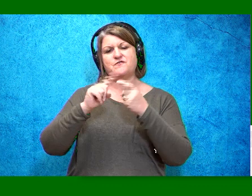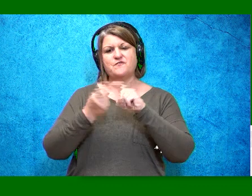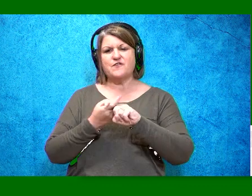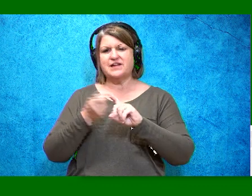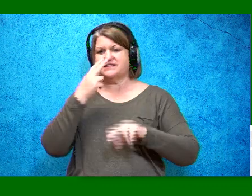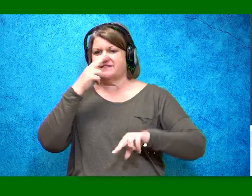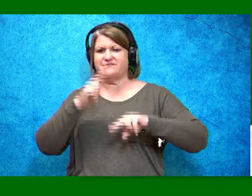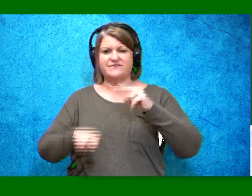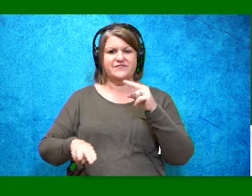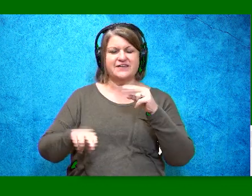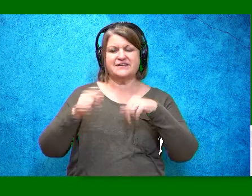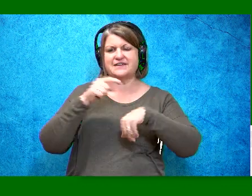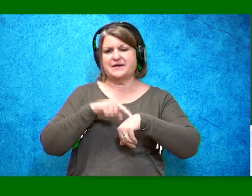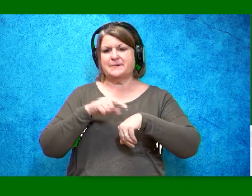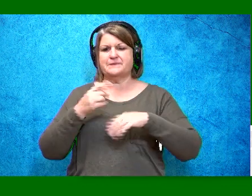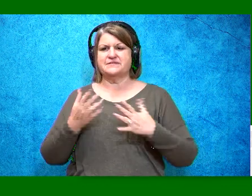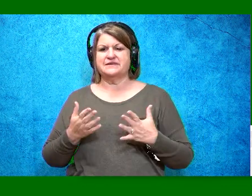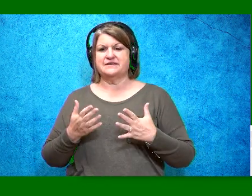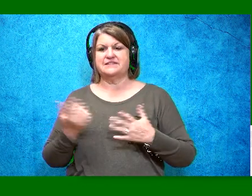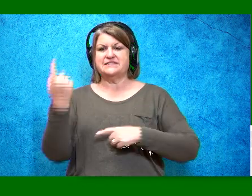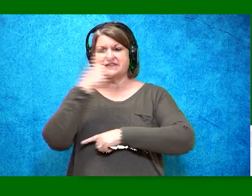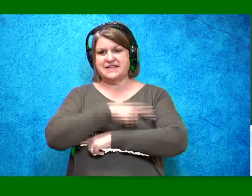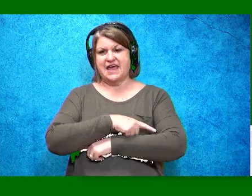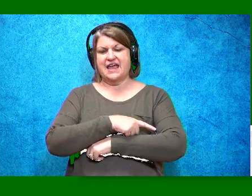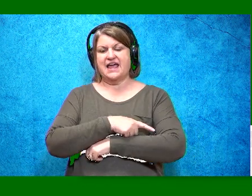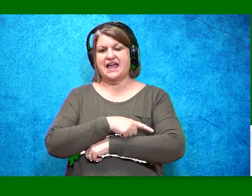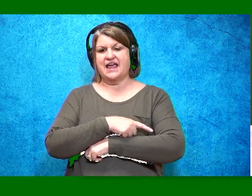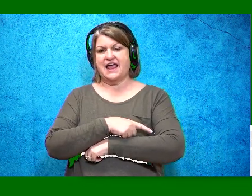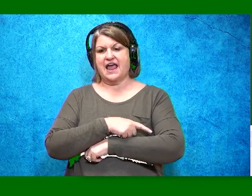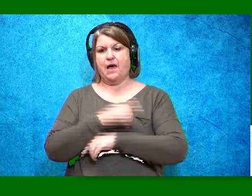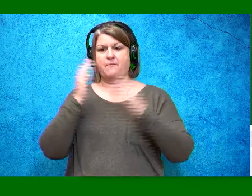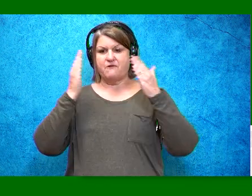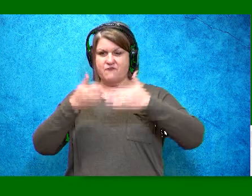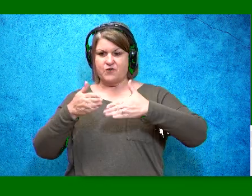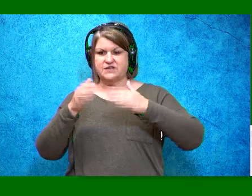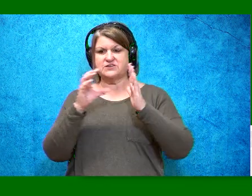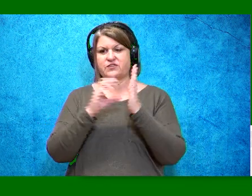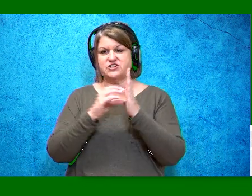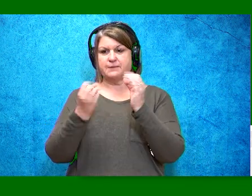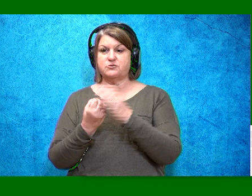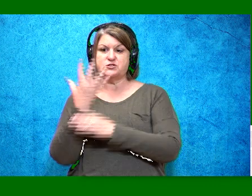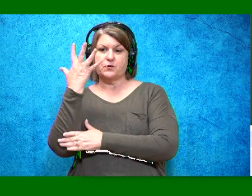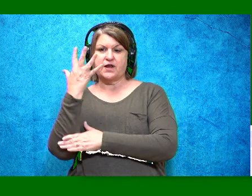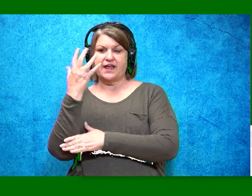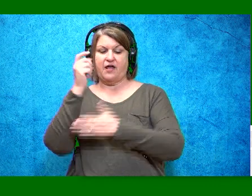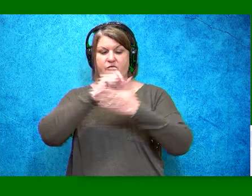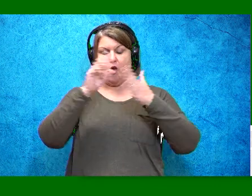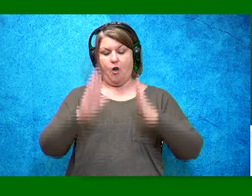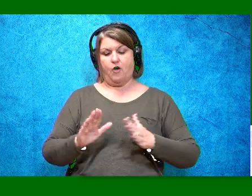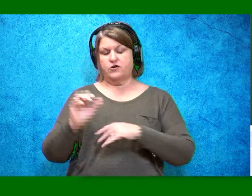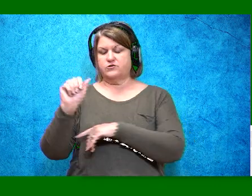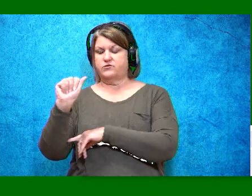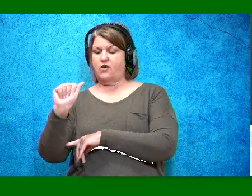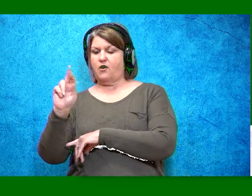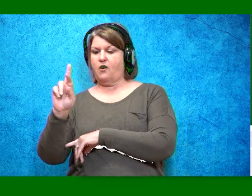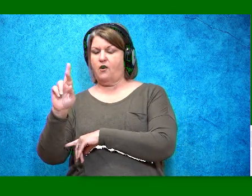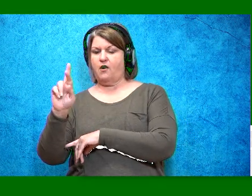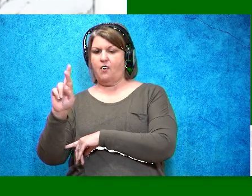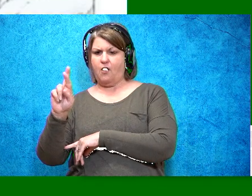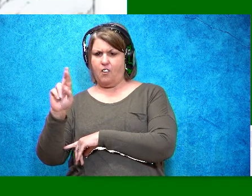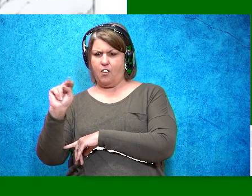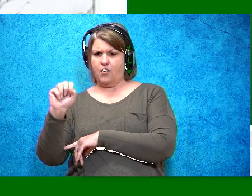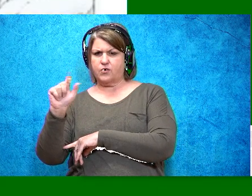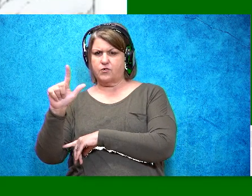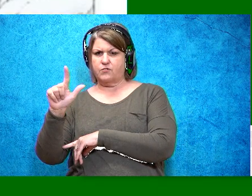together. Today, I'm going to focus on the chapter called Spring. The author of this text is Arnold Lobel.